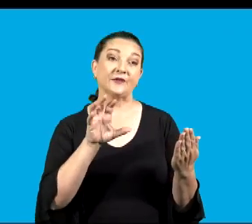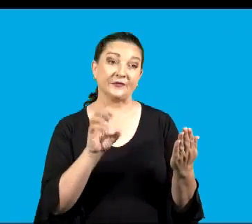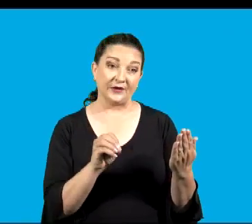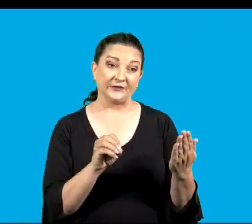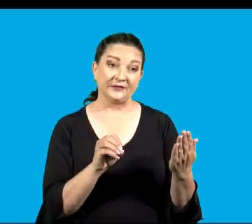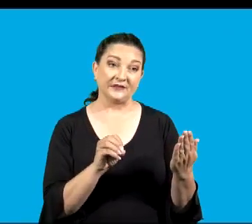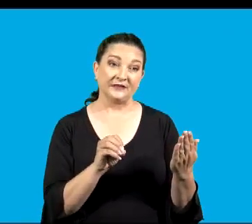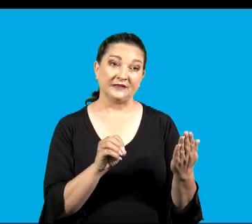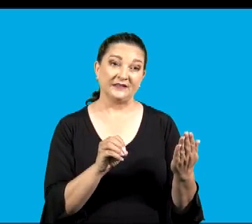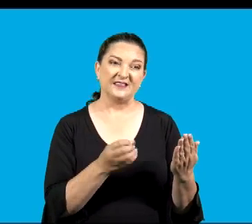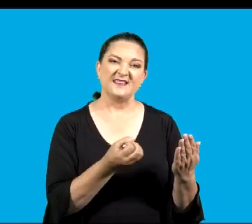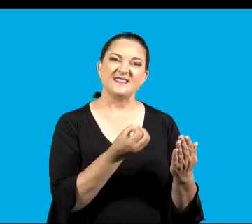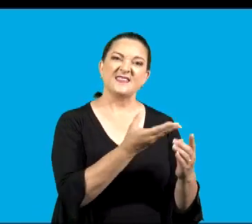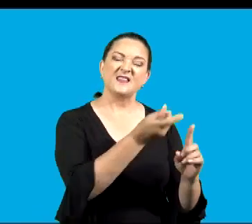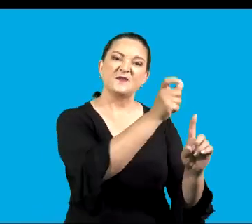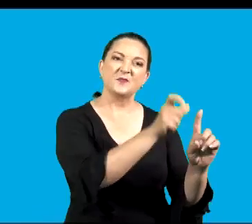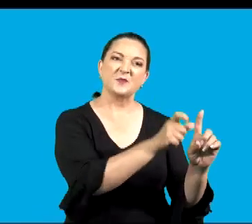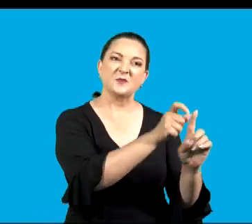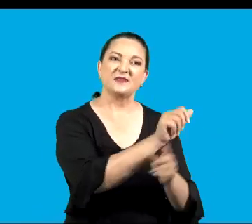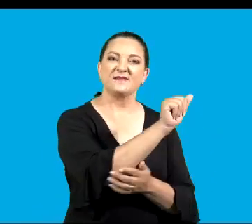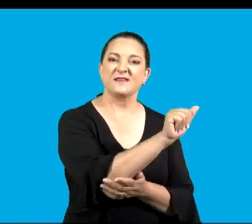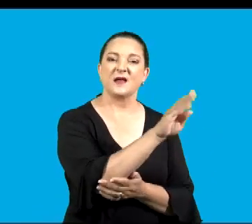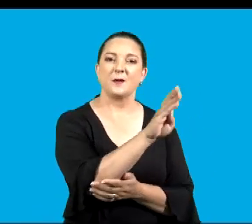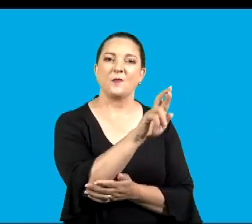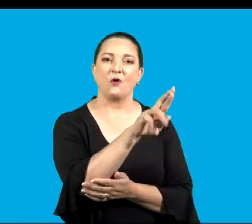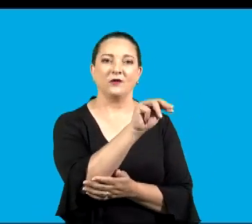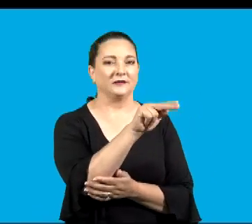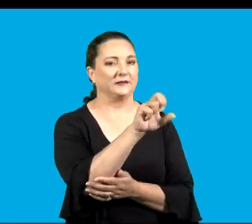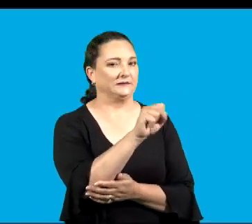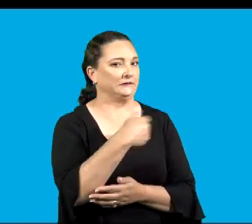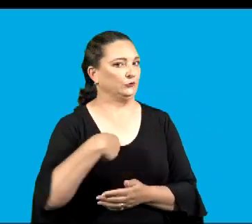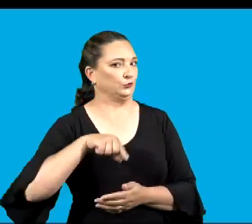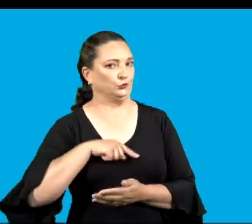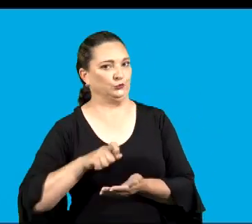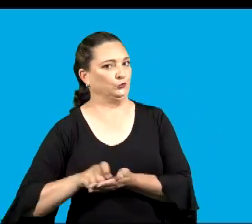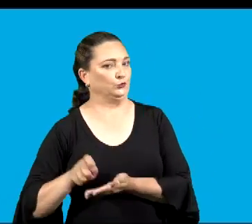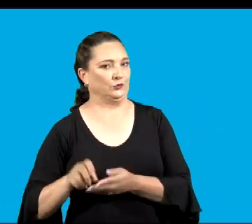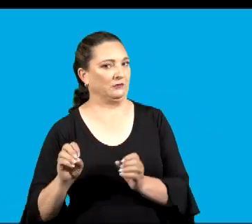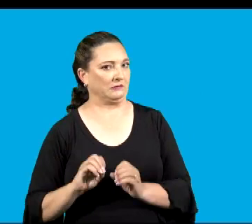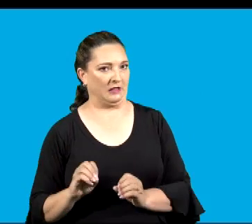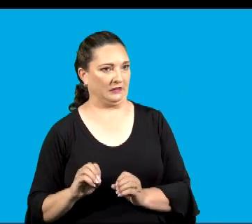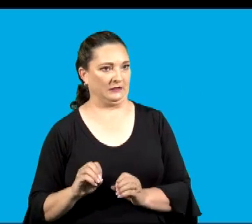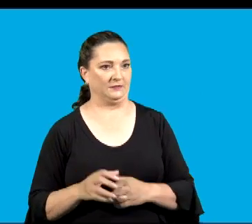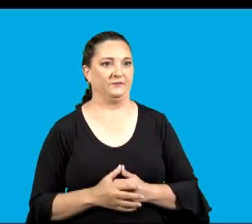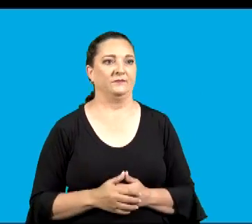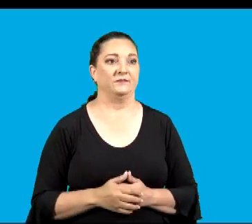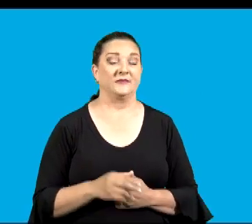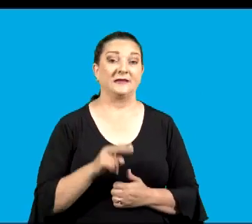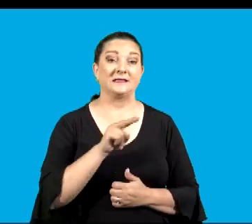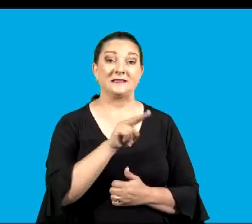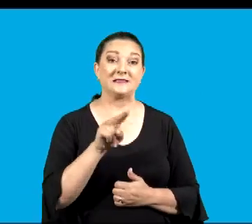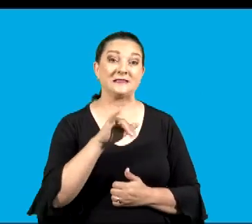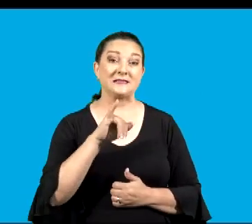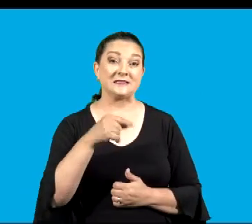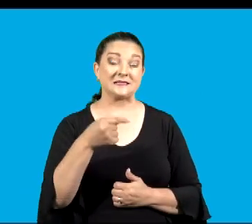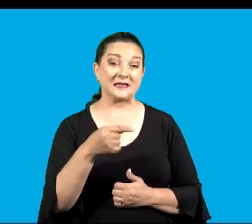to Barnes was not recorded in our books. Zigzag Traders is